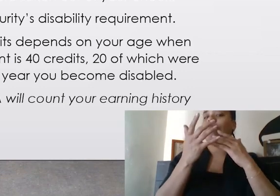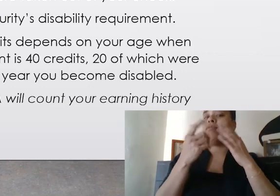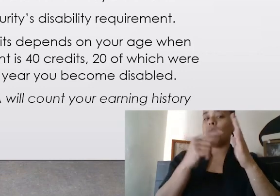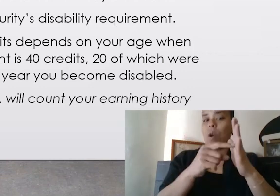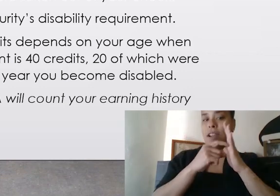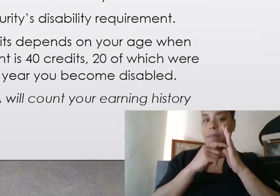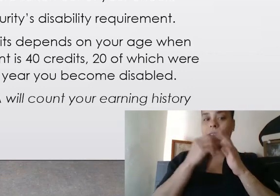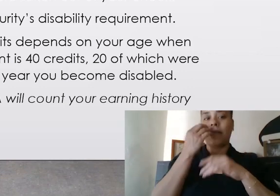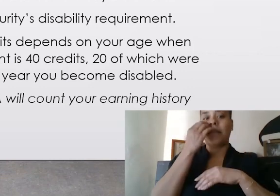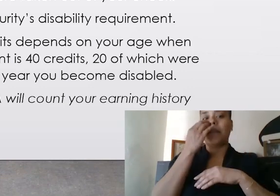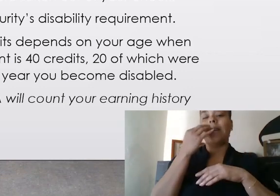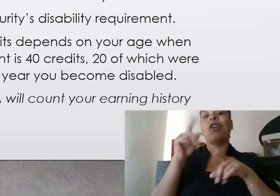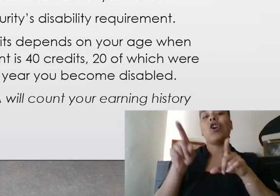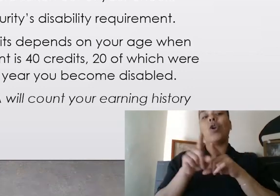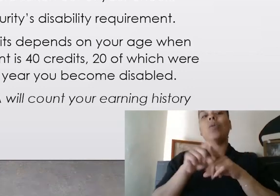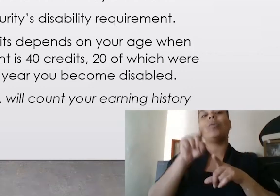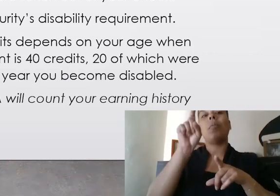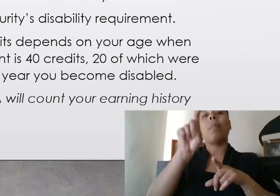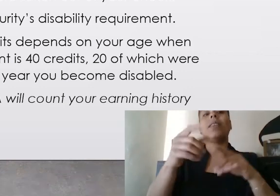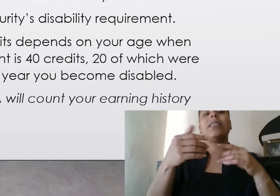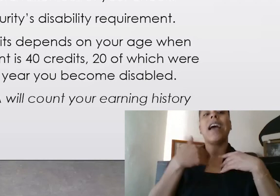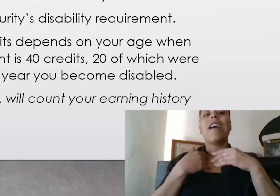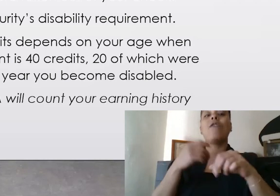To qualify for disability